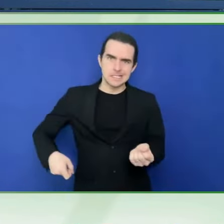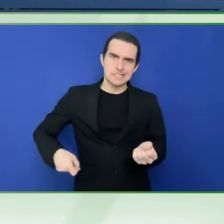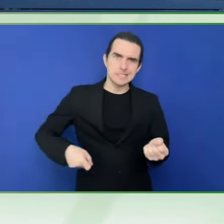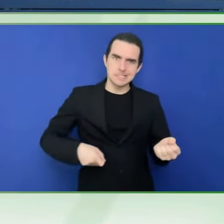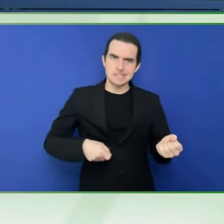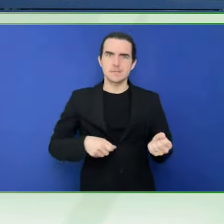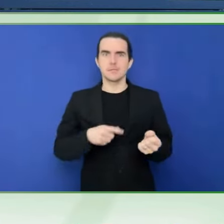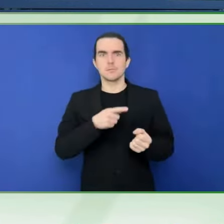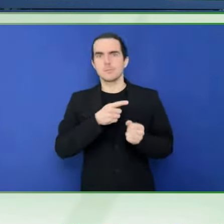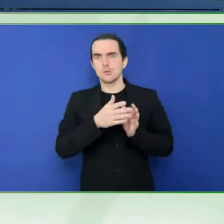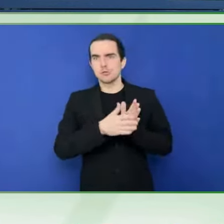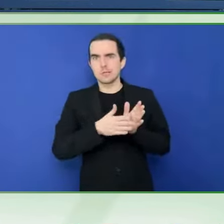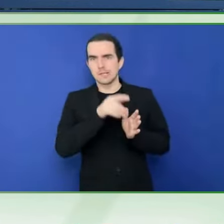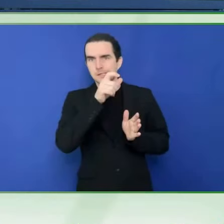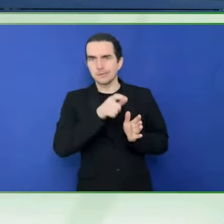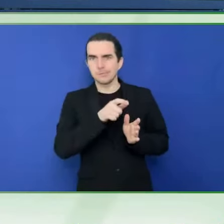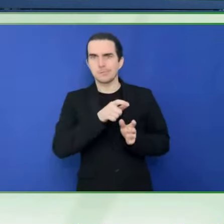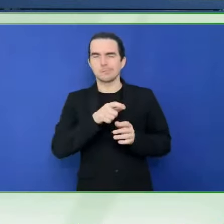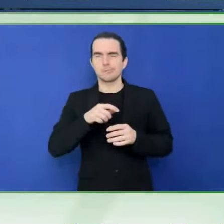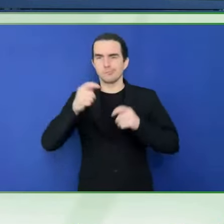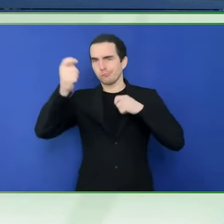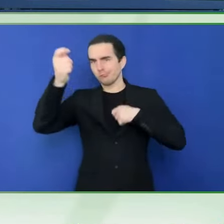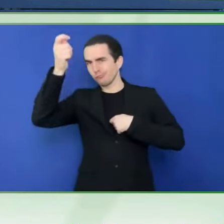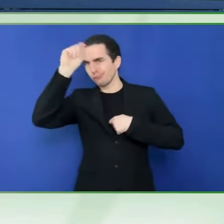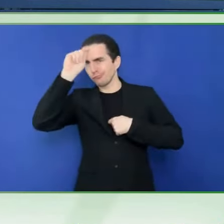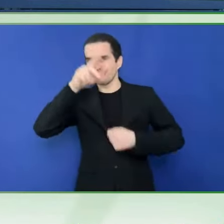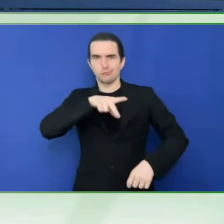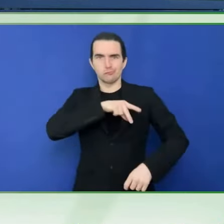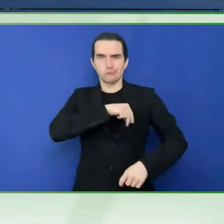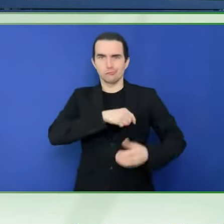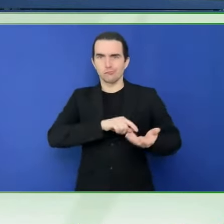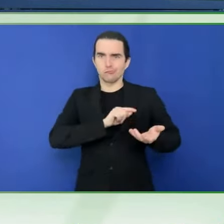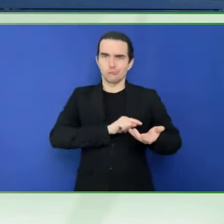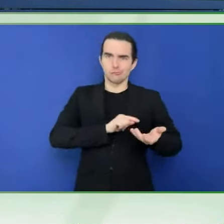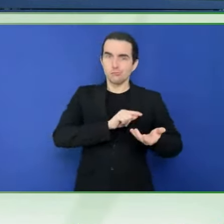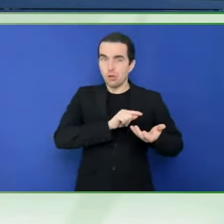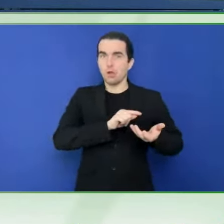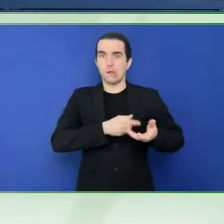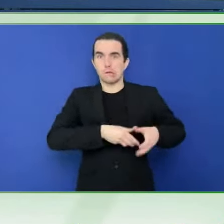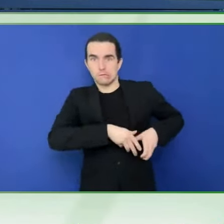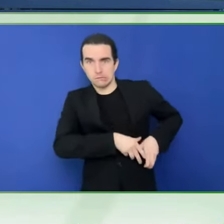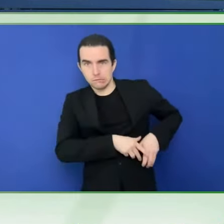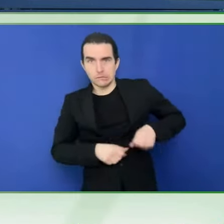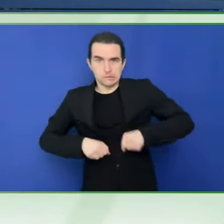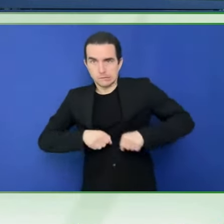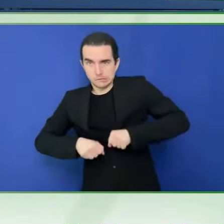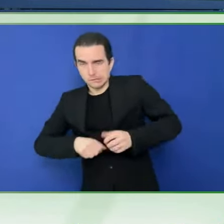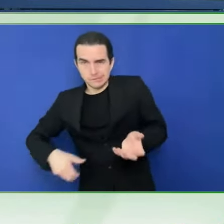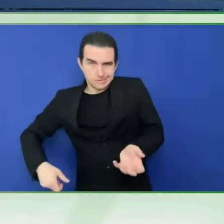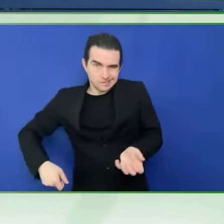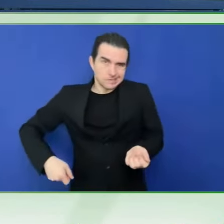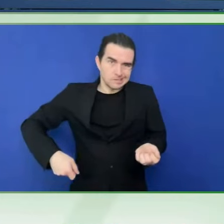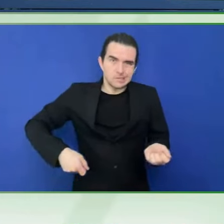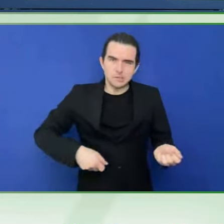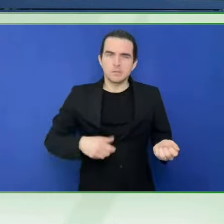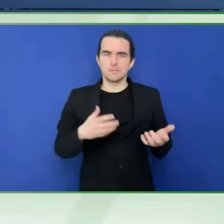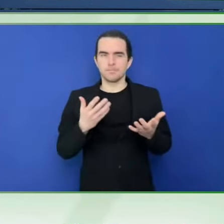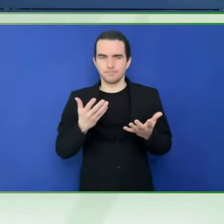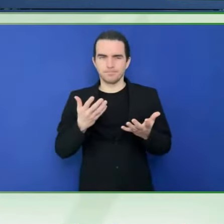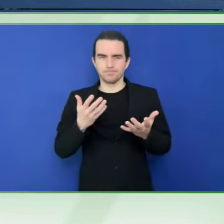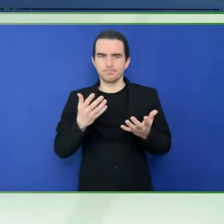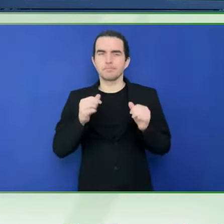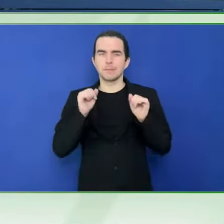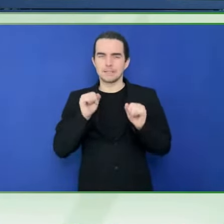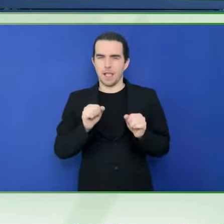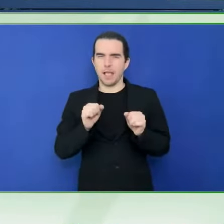our technical depot, they cause no problems. I can use this